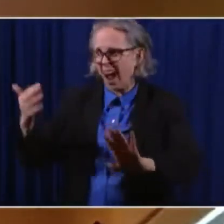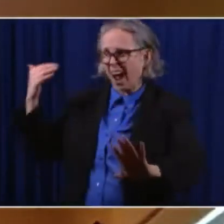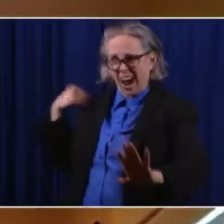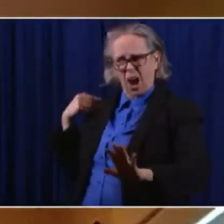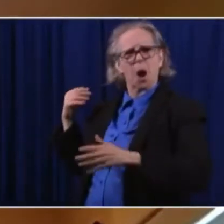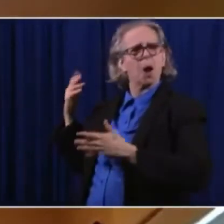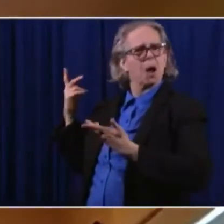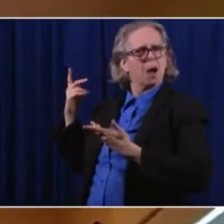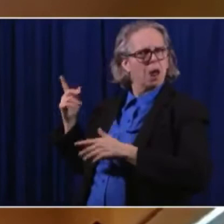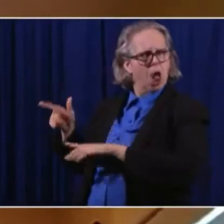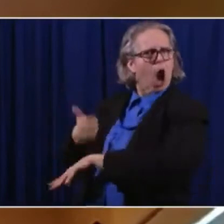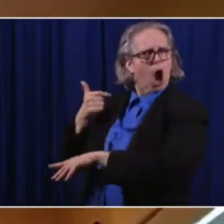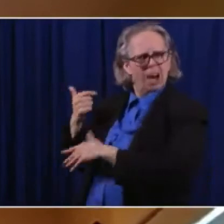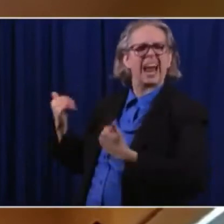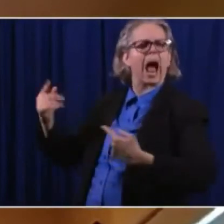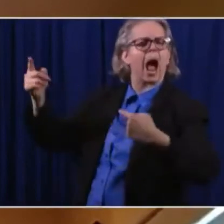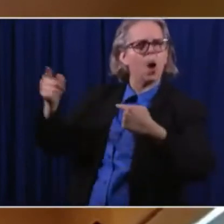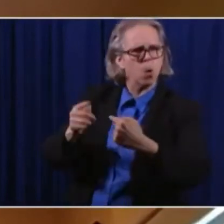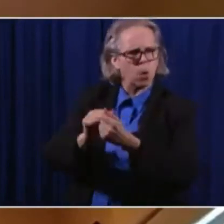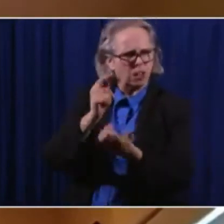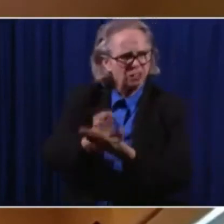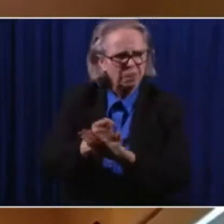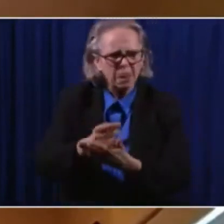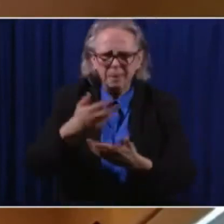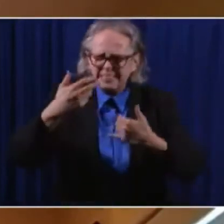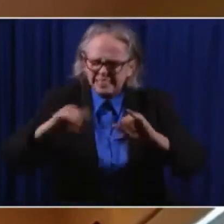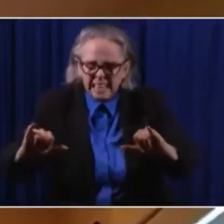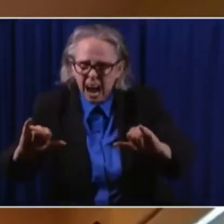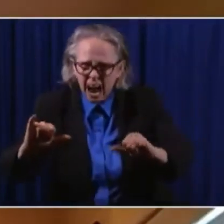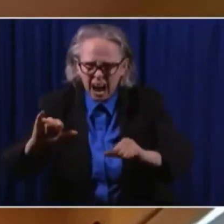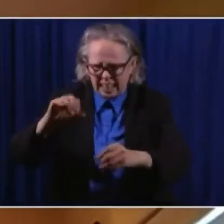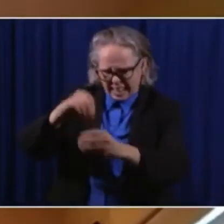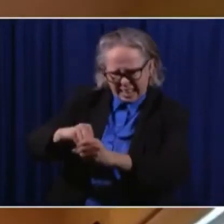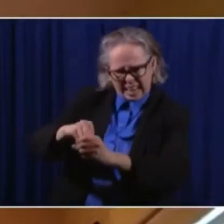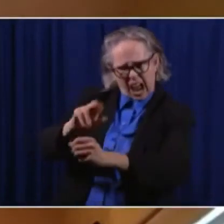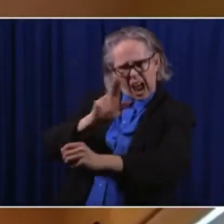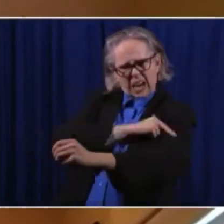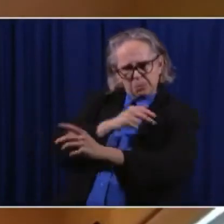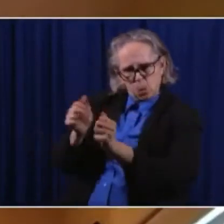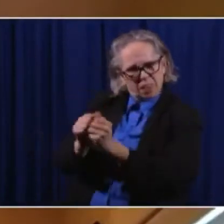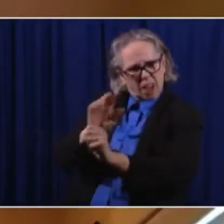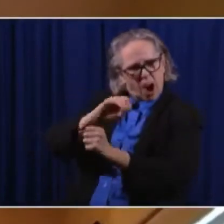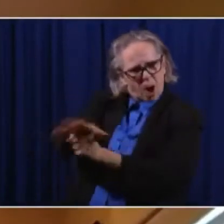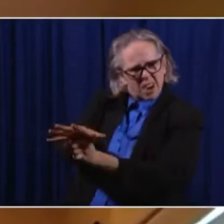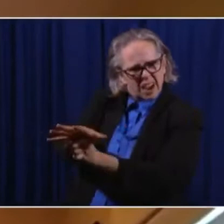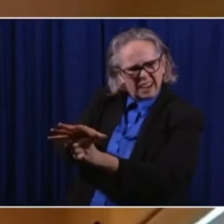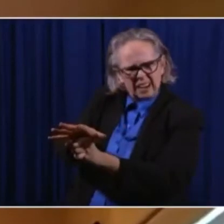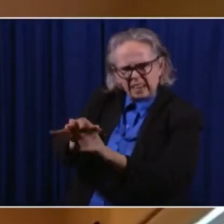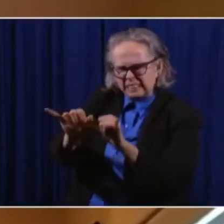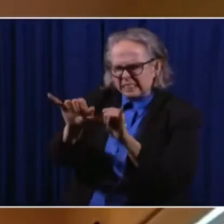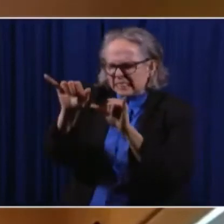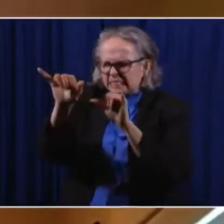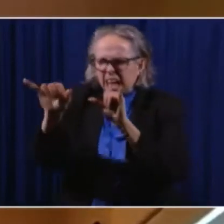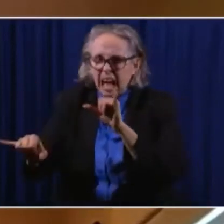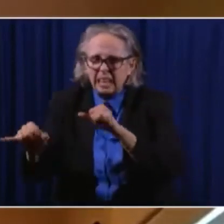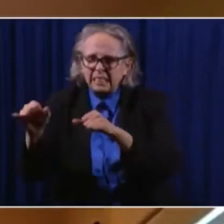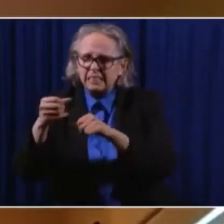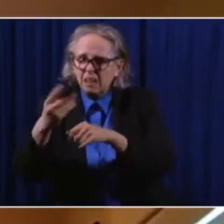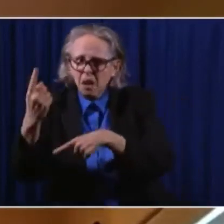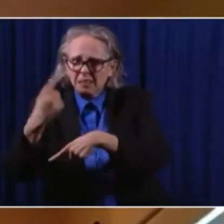COVID-19 typically will stay several days. And if you're sick enough to end up in the ICU, especially on a ventilator, your